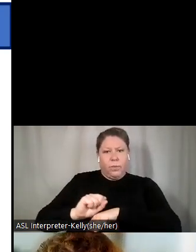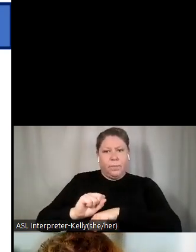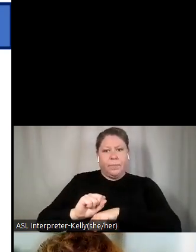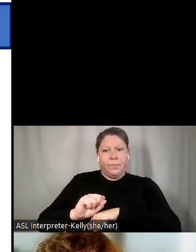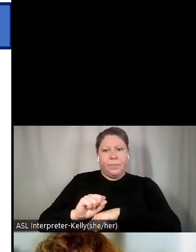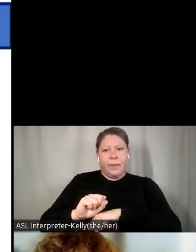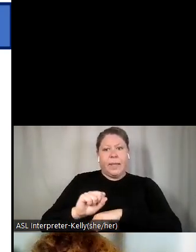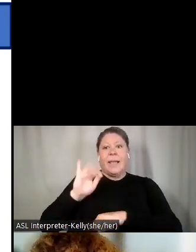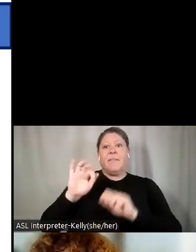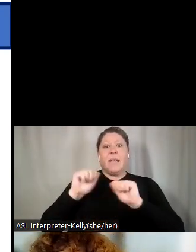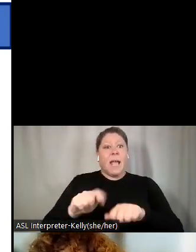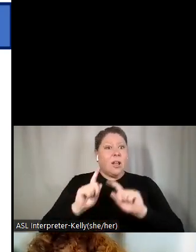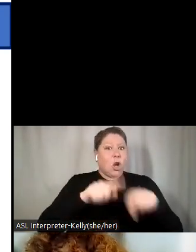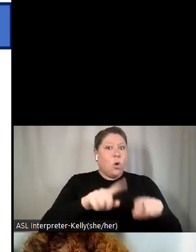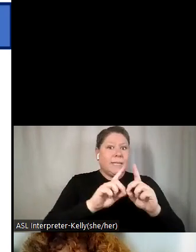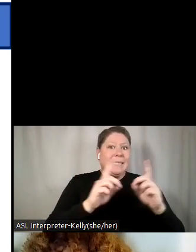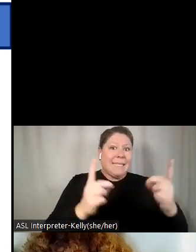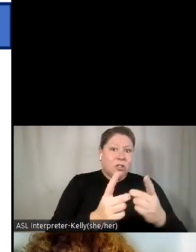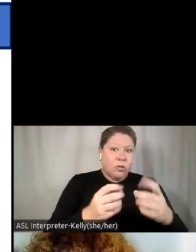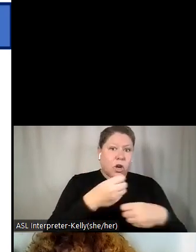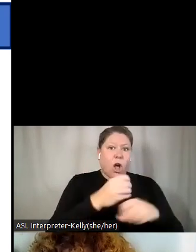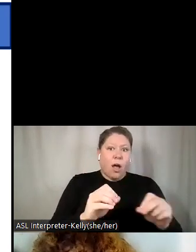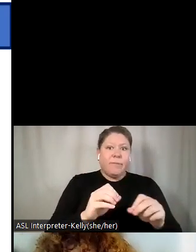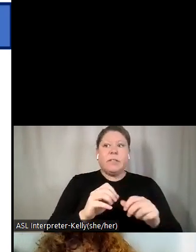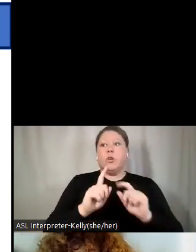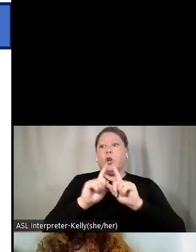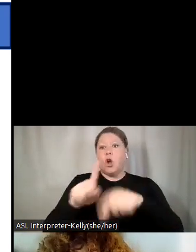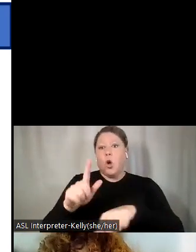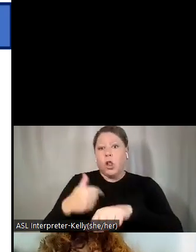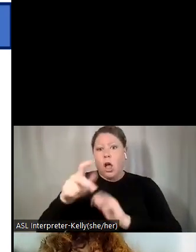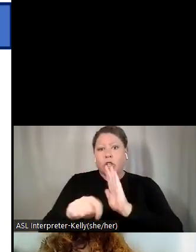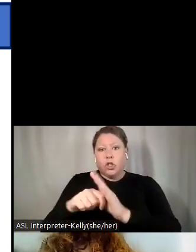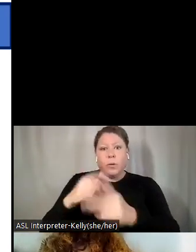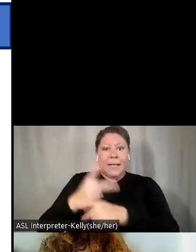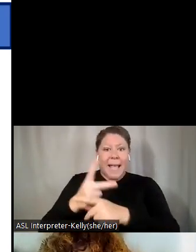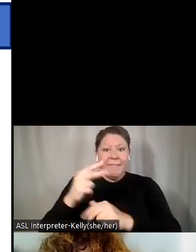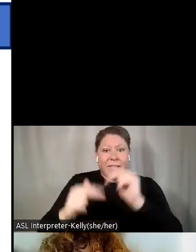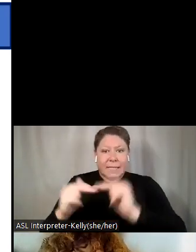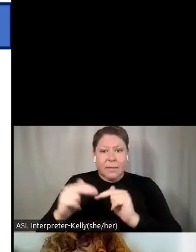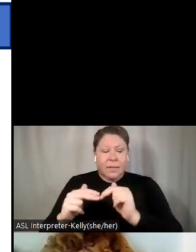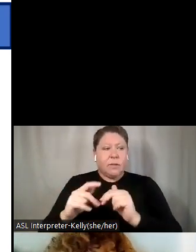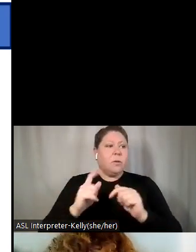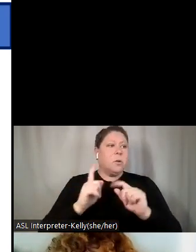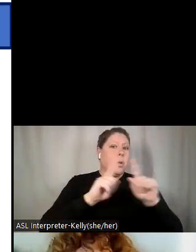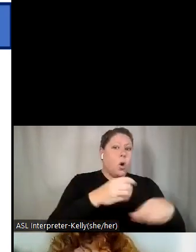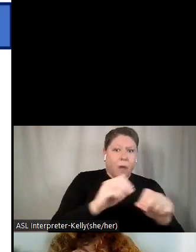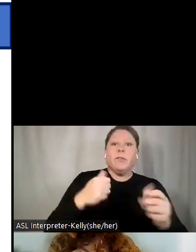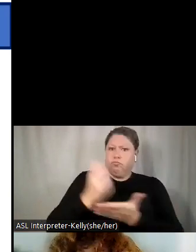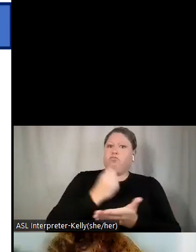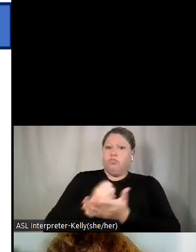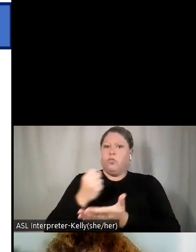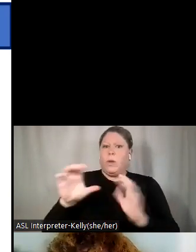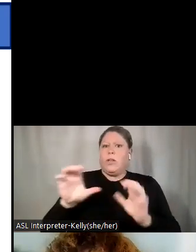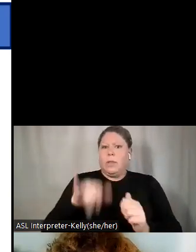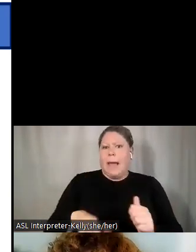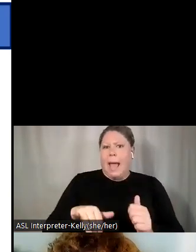to district offices, or we can go to long-term care facilities, or we can go to an office, we do. And we're really encouraging leaders to do more and more of